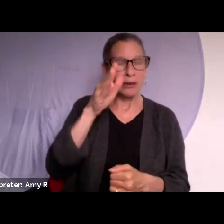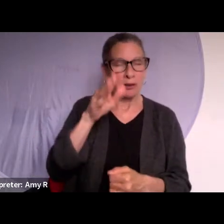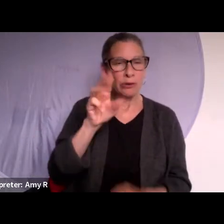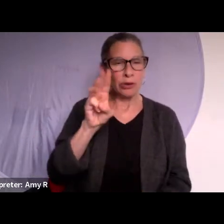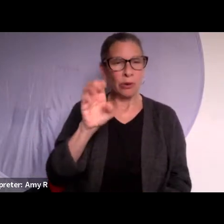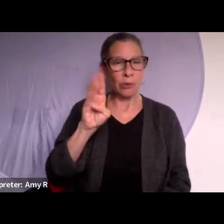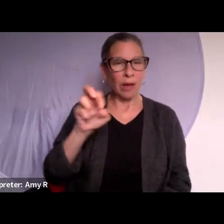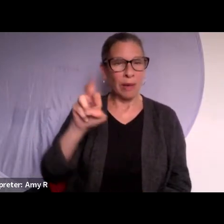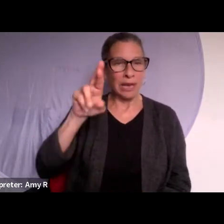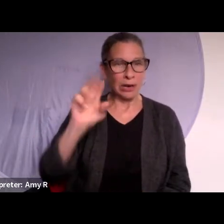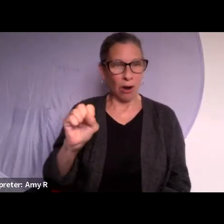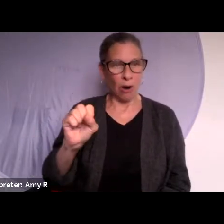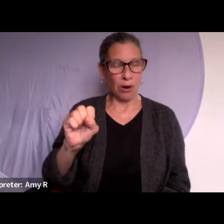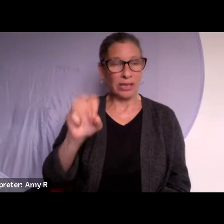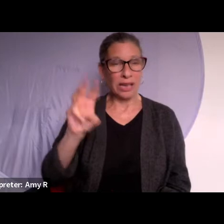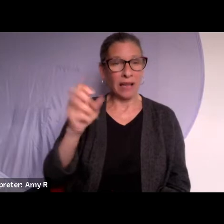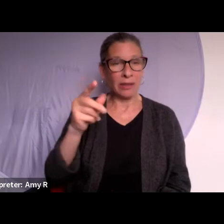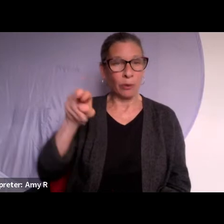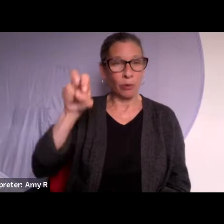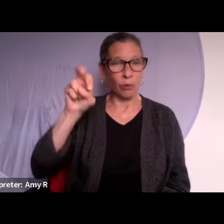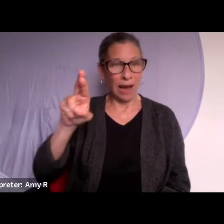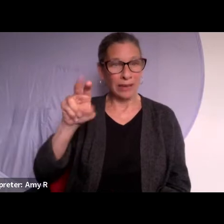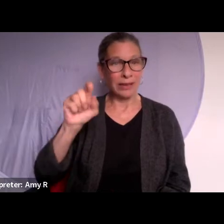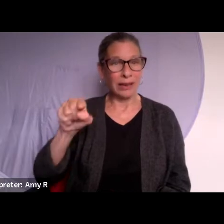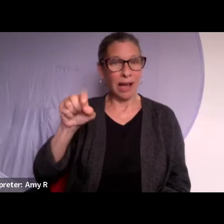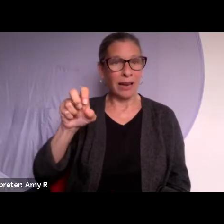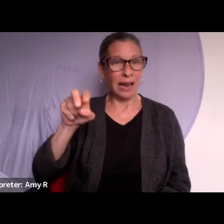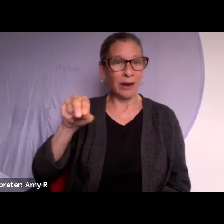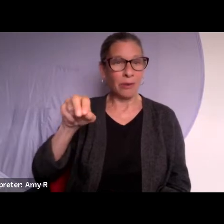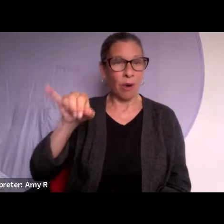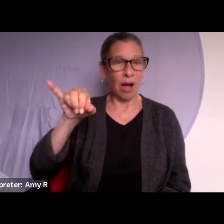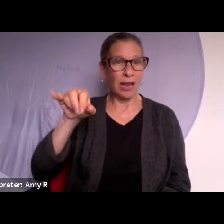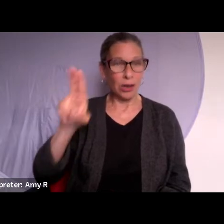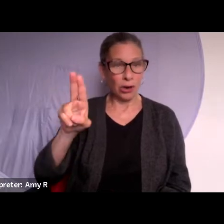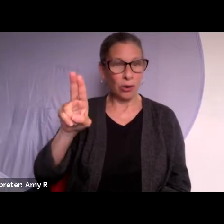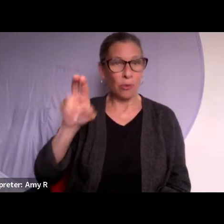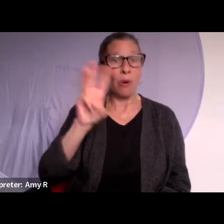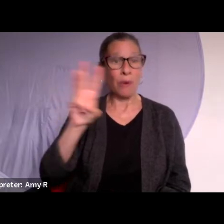tcf.org and at the wagner.nyu.edu website. Good afternoon.